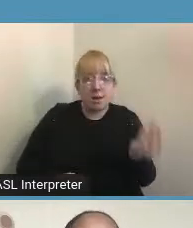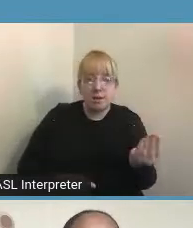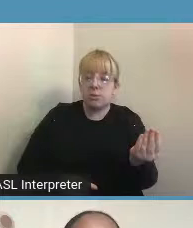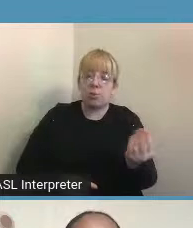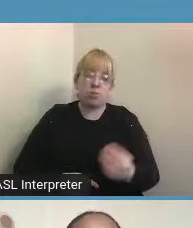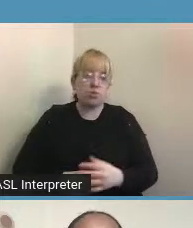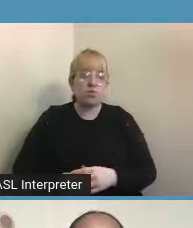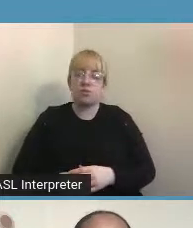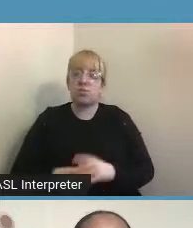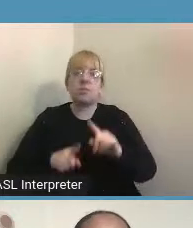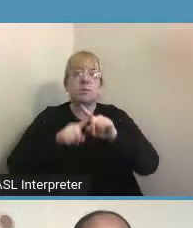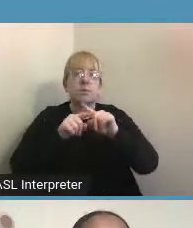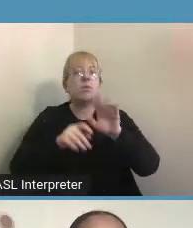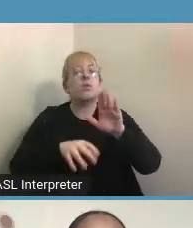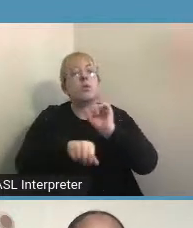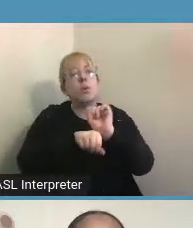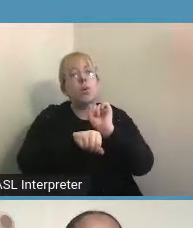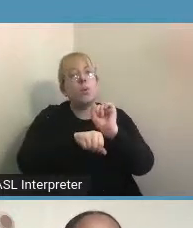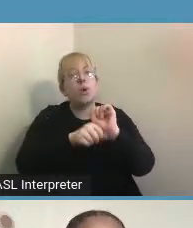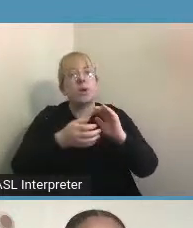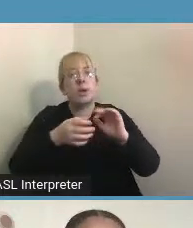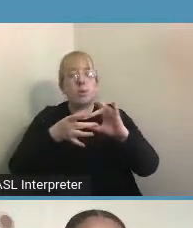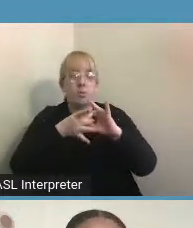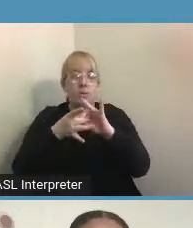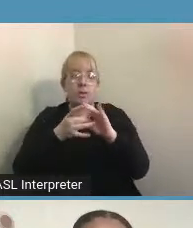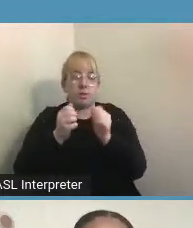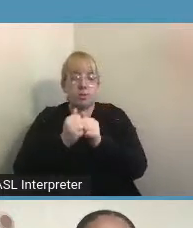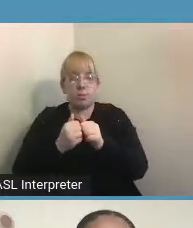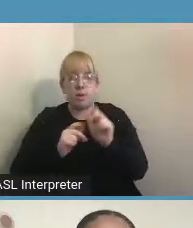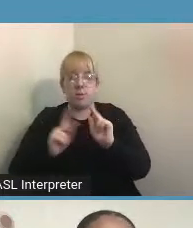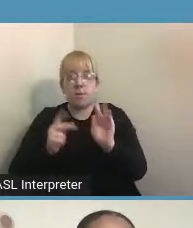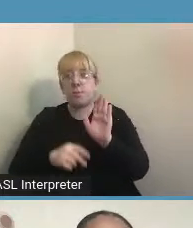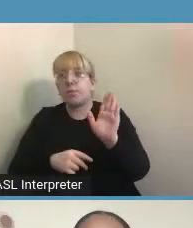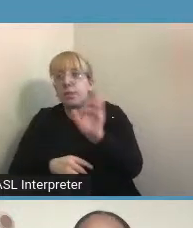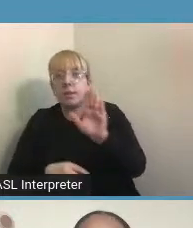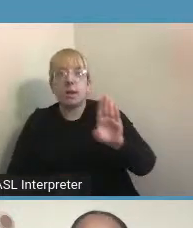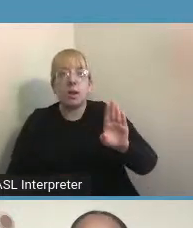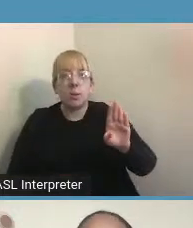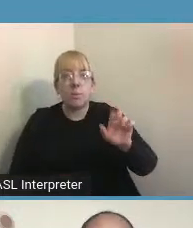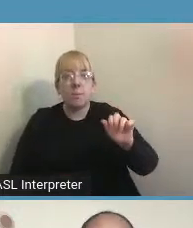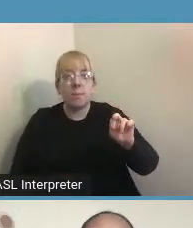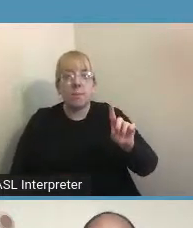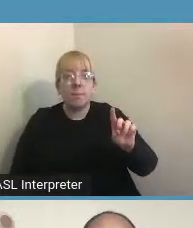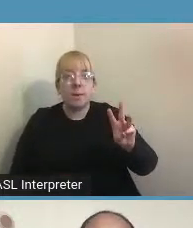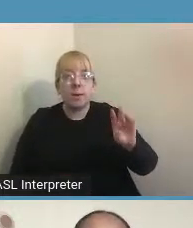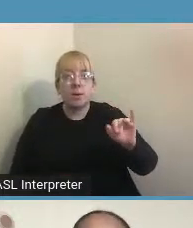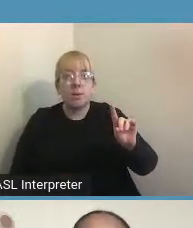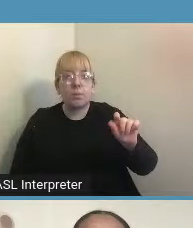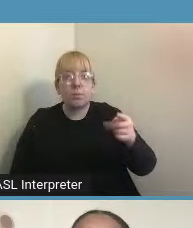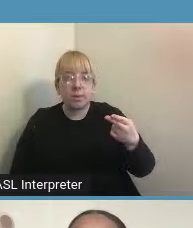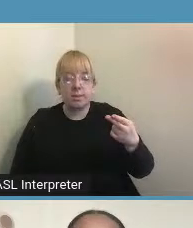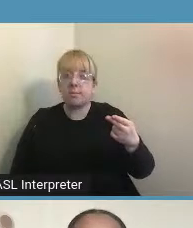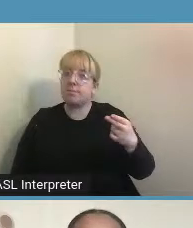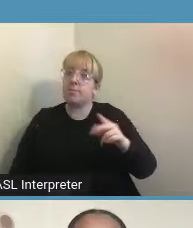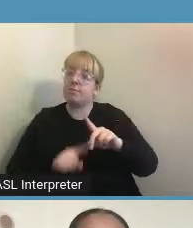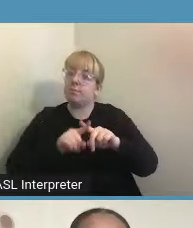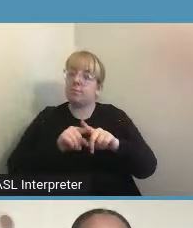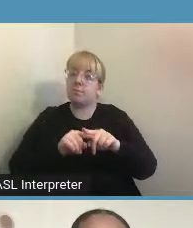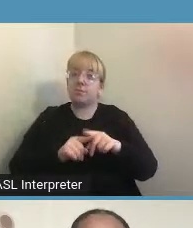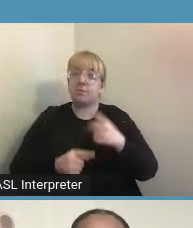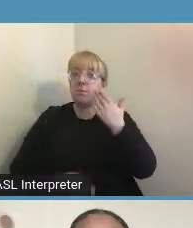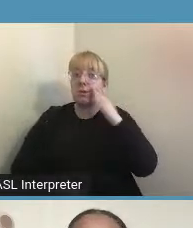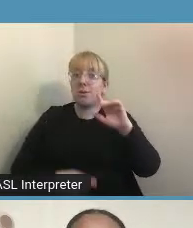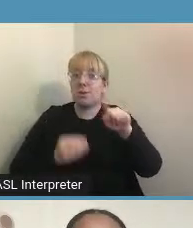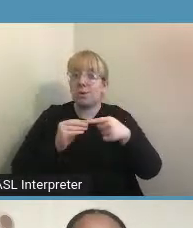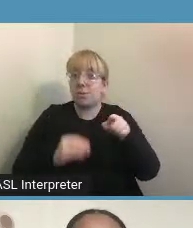working relationship with people, their bandwidth as well. And I don't know about you all, but my calendar has